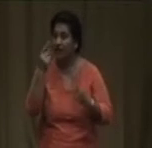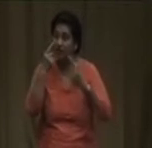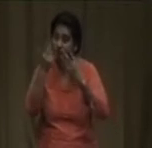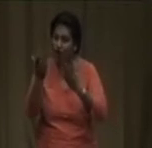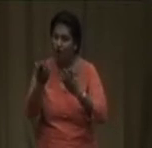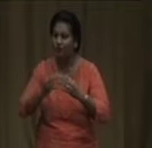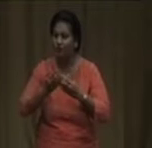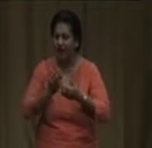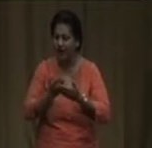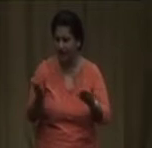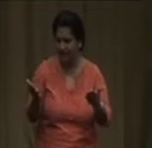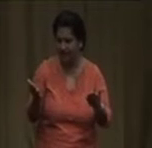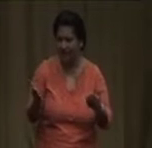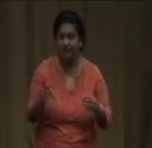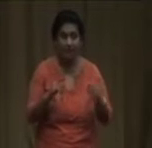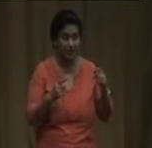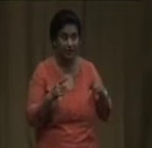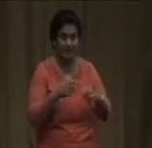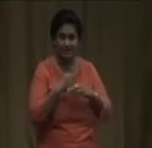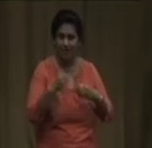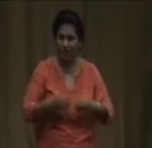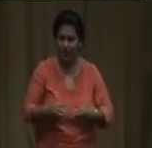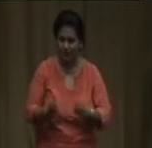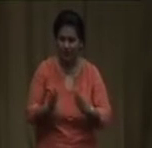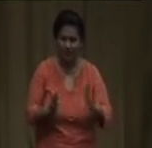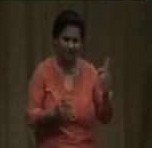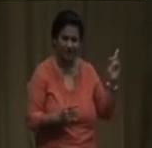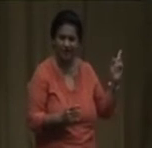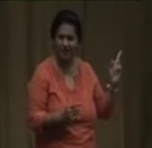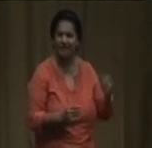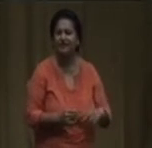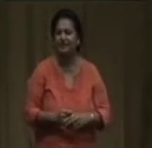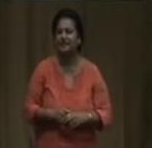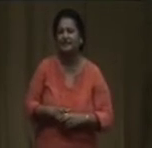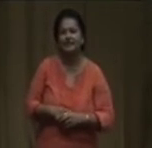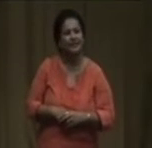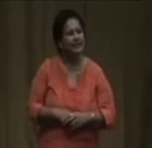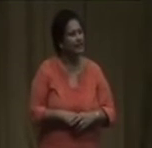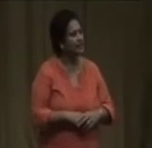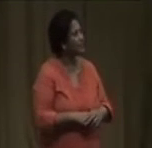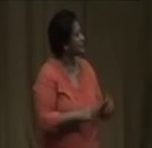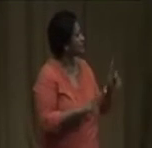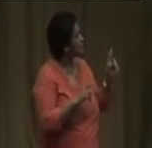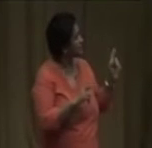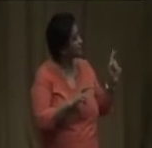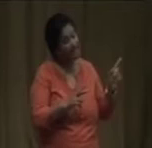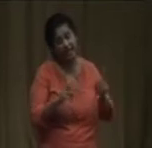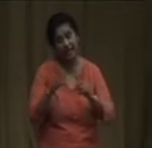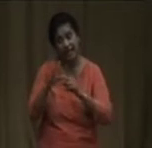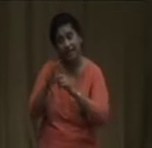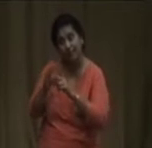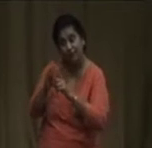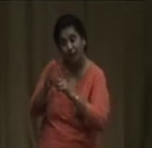like. But this is our model from the authoring and publishing side. Looking at the model from the